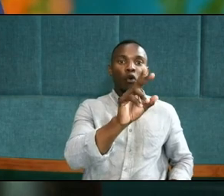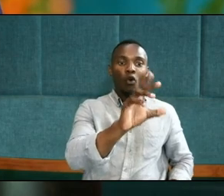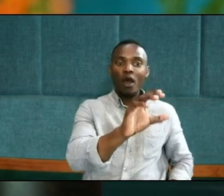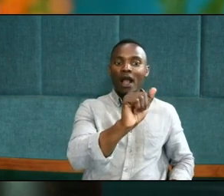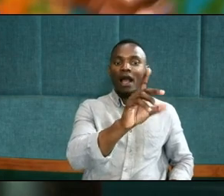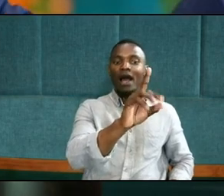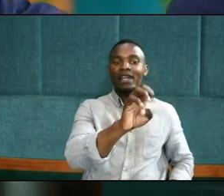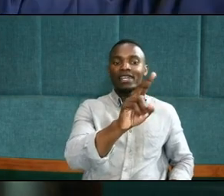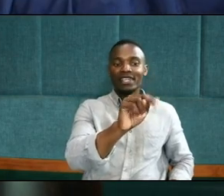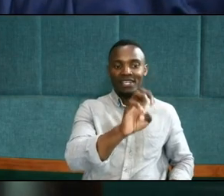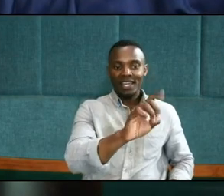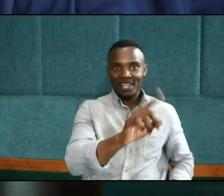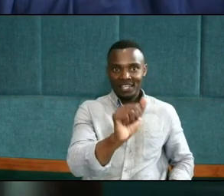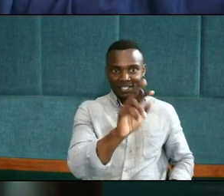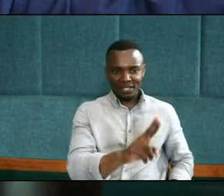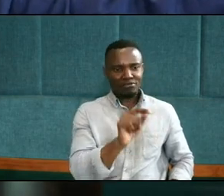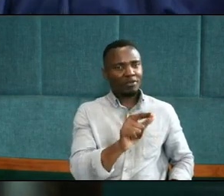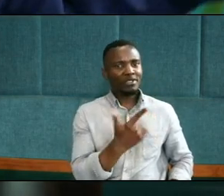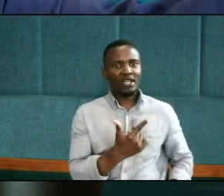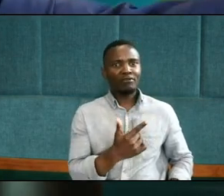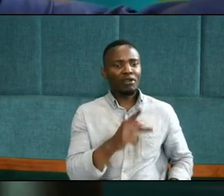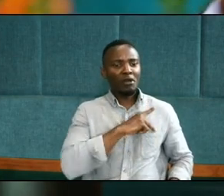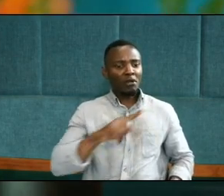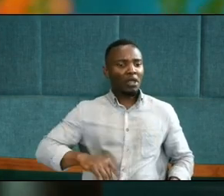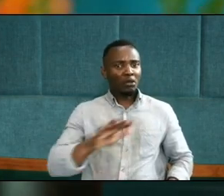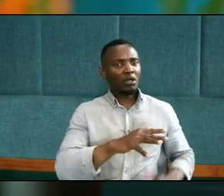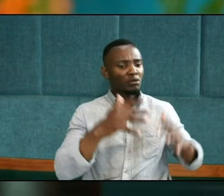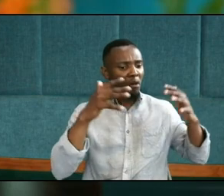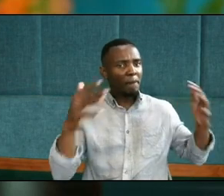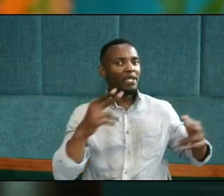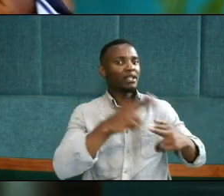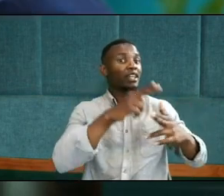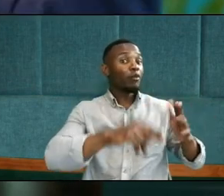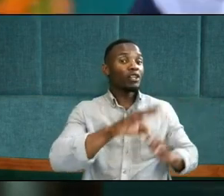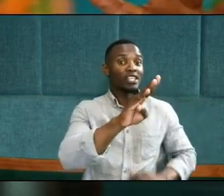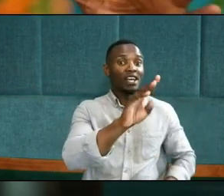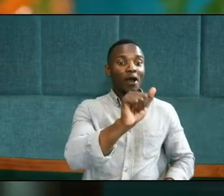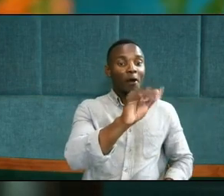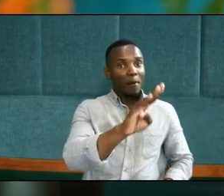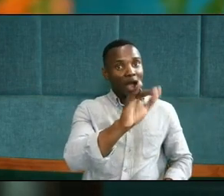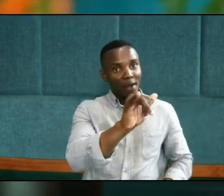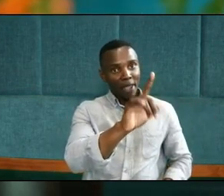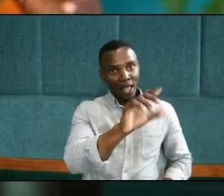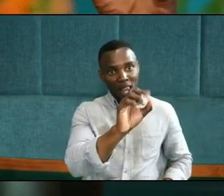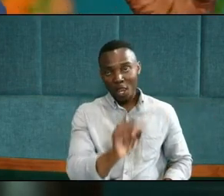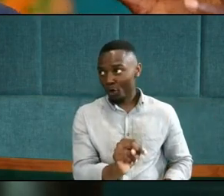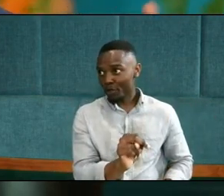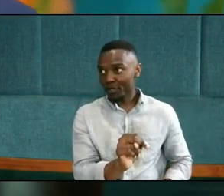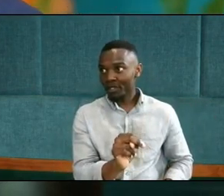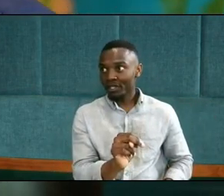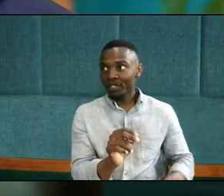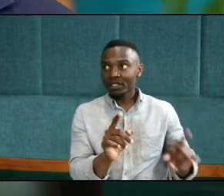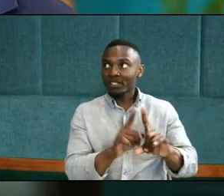was a king of a big kingdom known as Babylon. It was a superpower that time. And